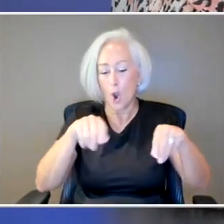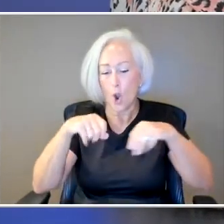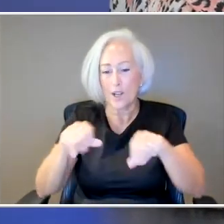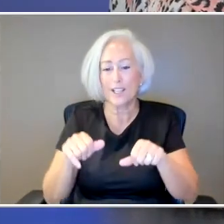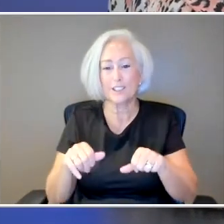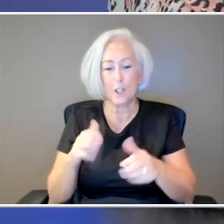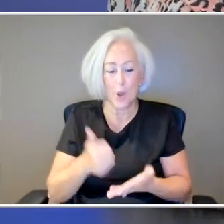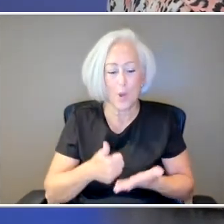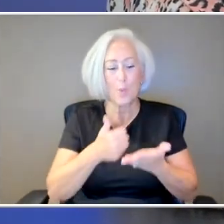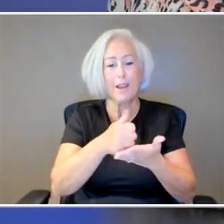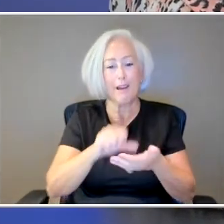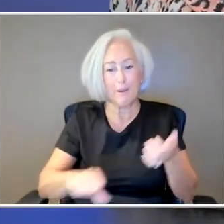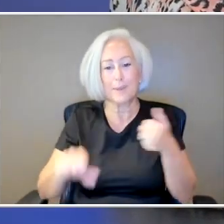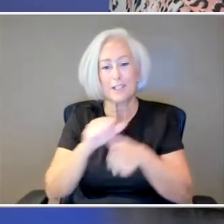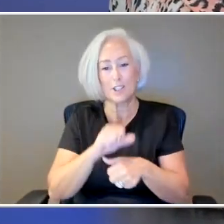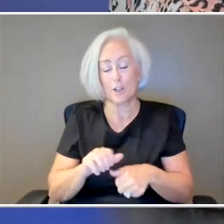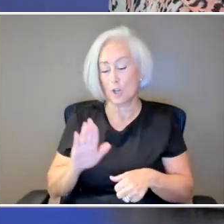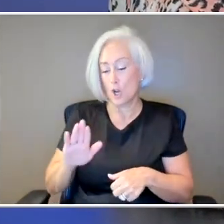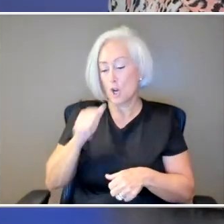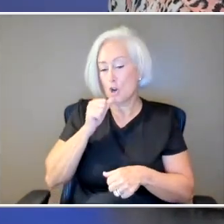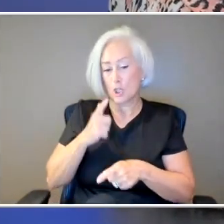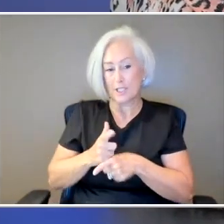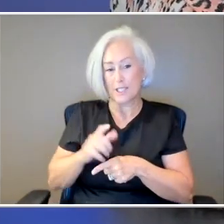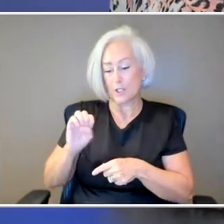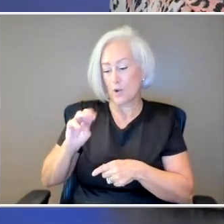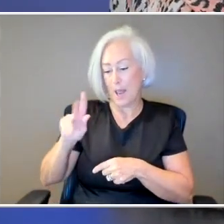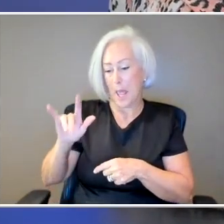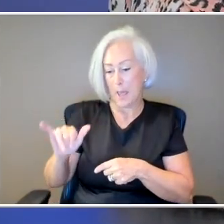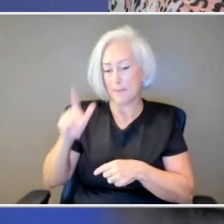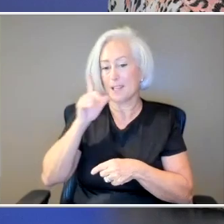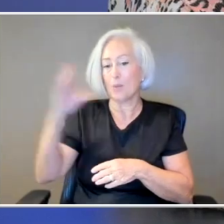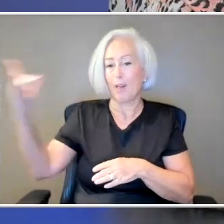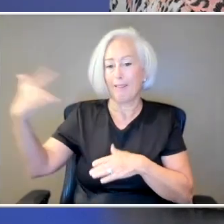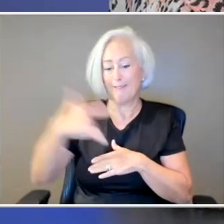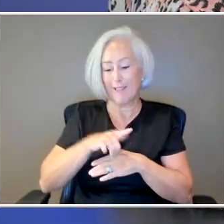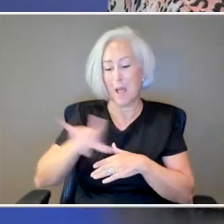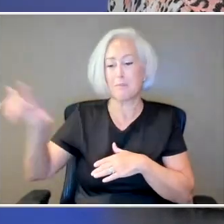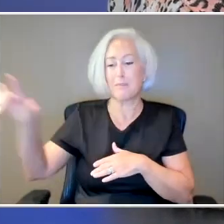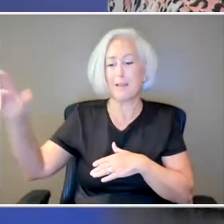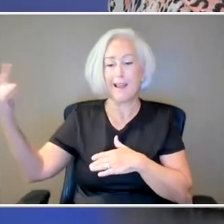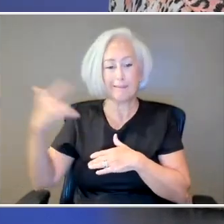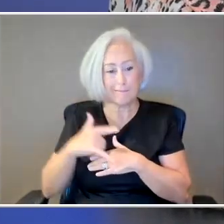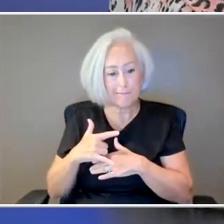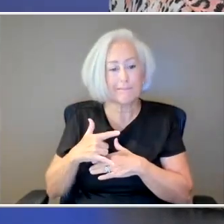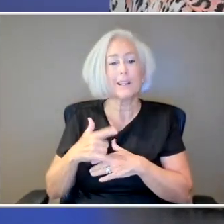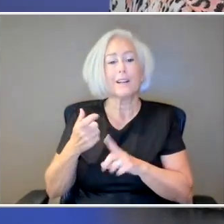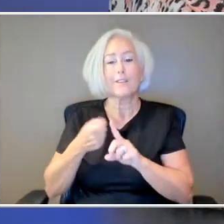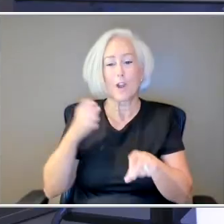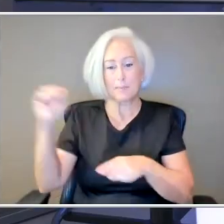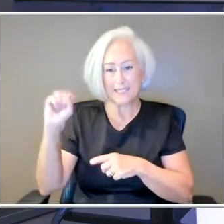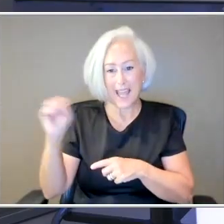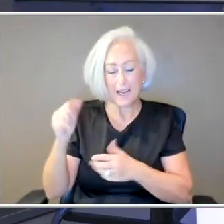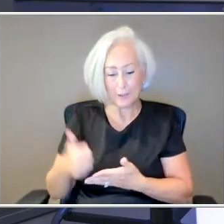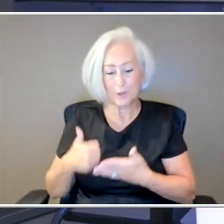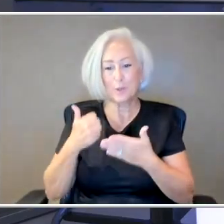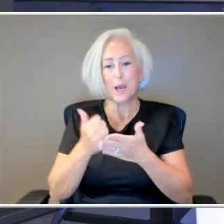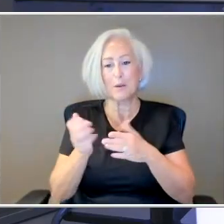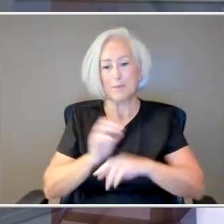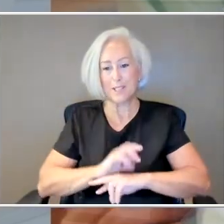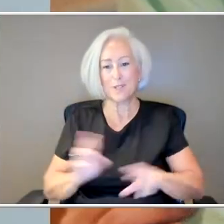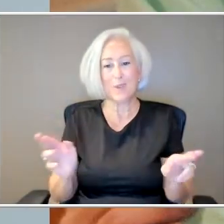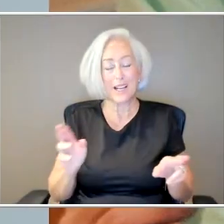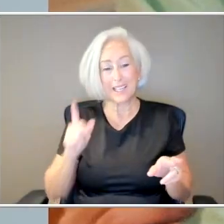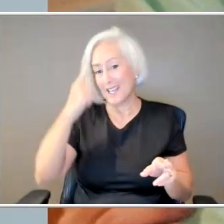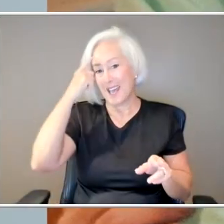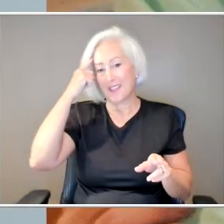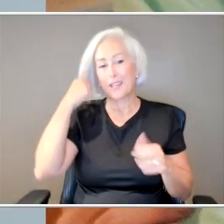Emily, her sister, is in Seattle, and she would fly back and try to help us with a lot of logistics of getting ready. And I think we have some photos of Bob and